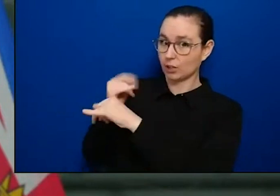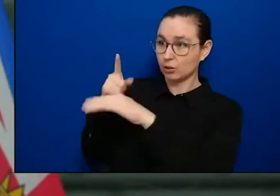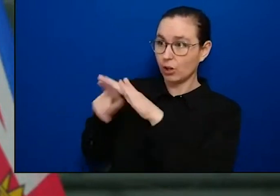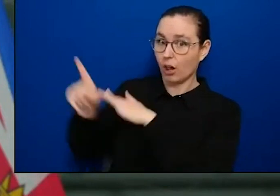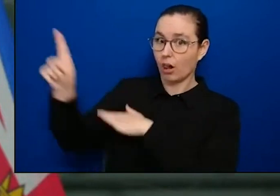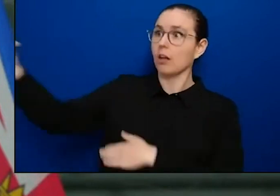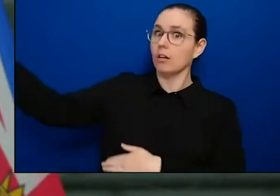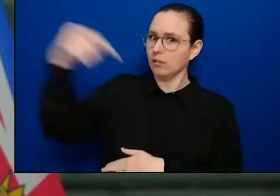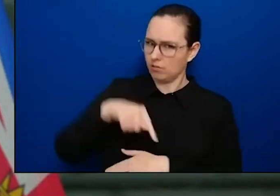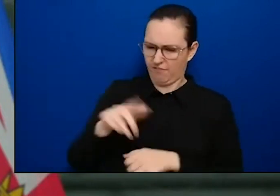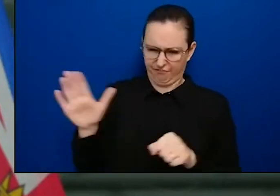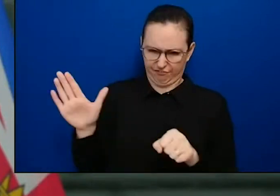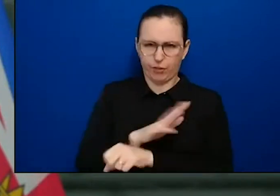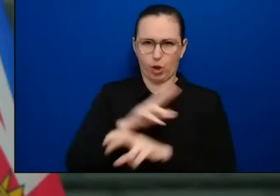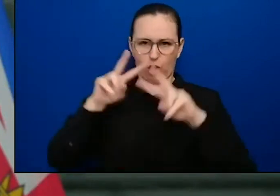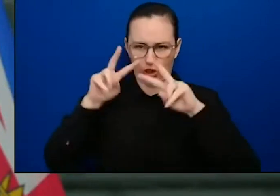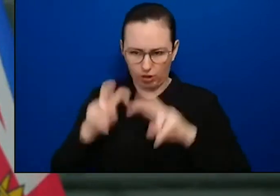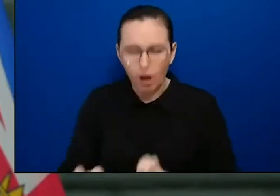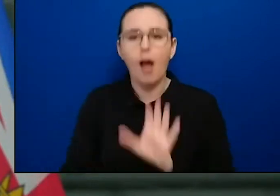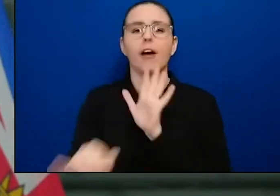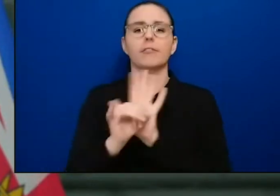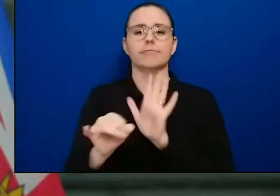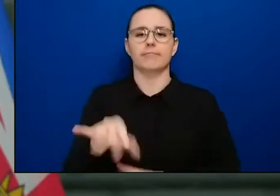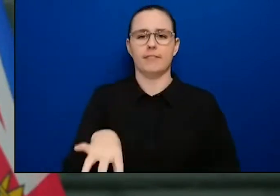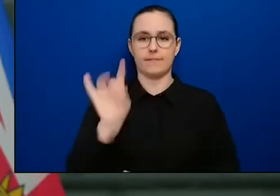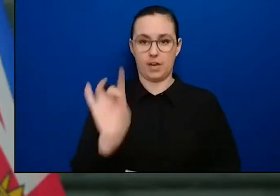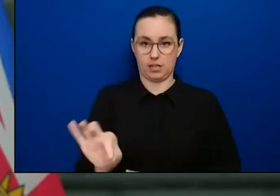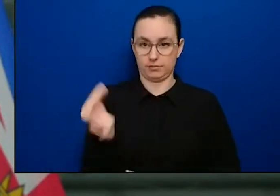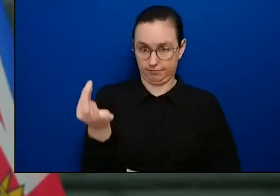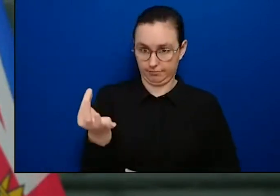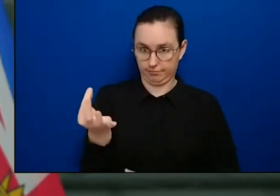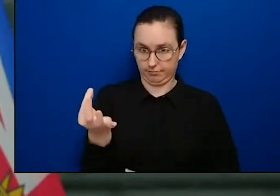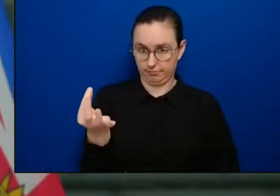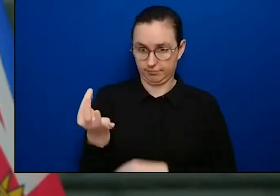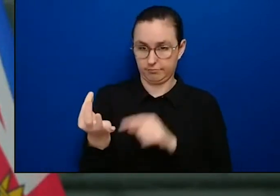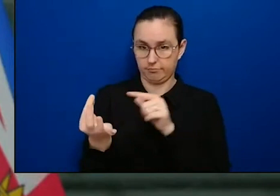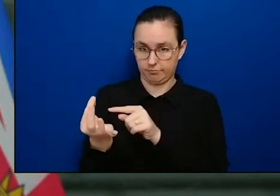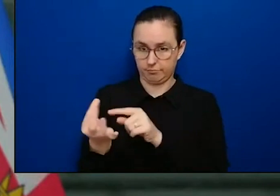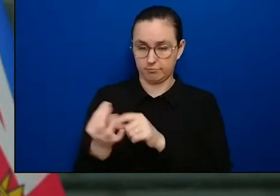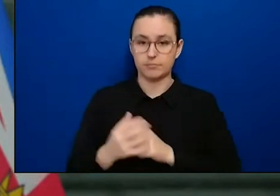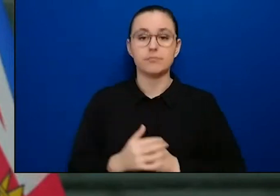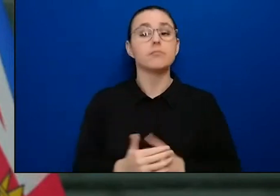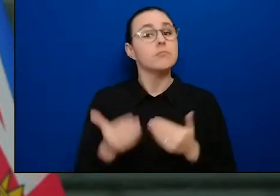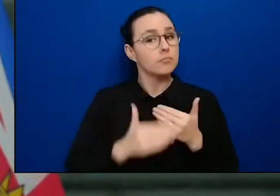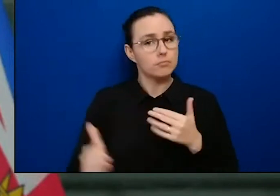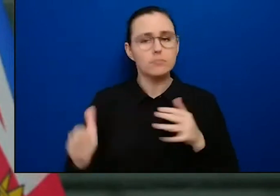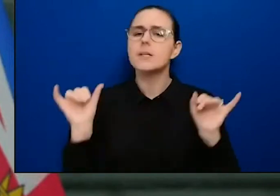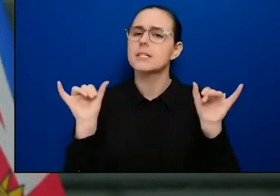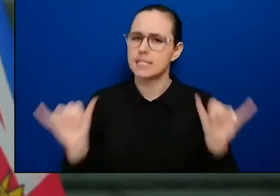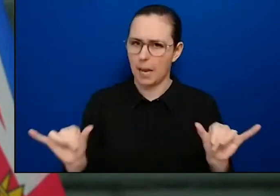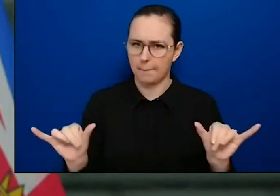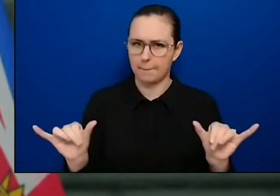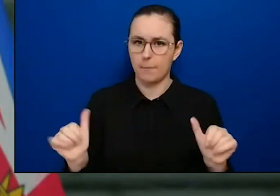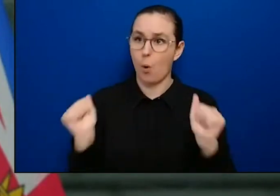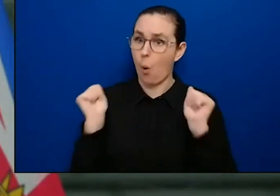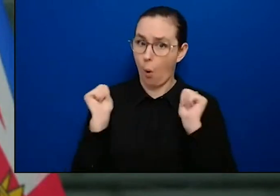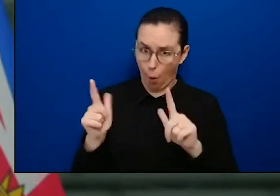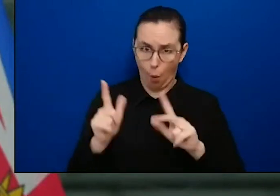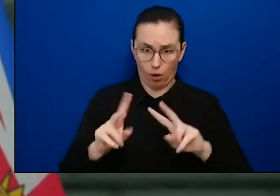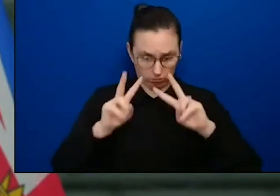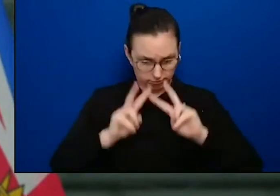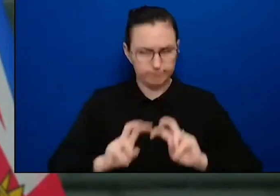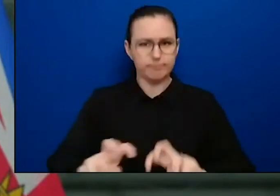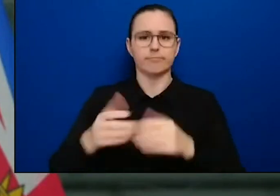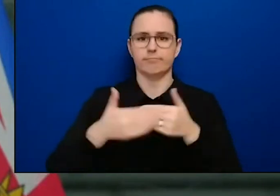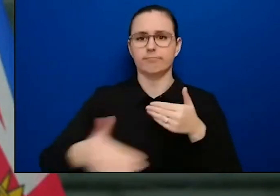be continuing doing whole genome sequencing on 100% of our clinical samples, as we have been doing. And I will say